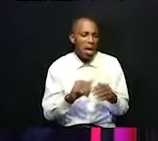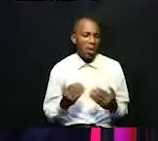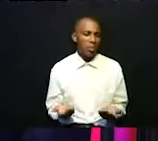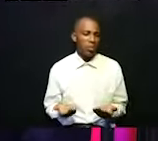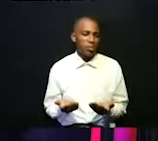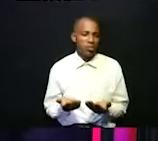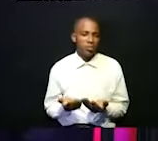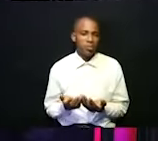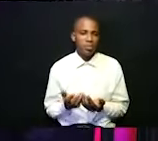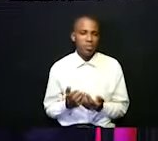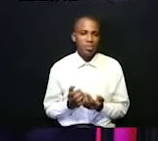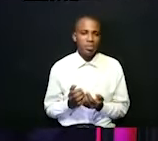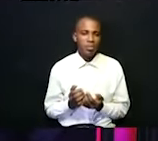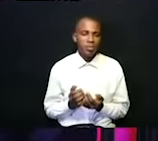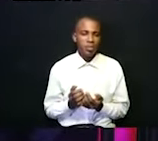liar?